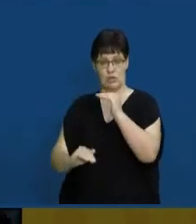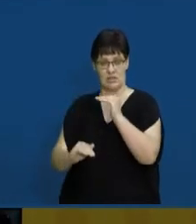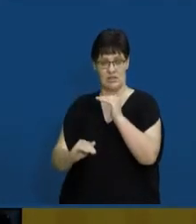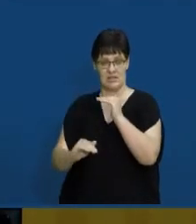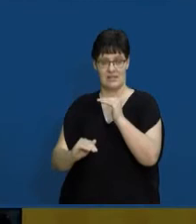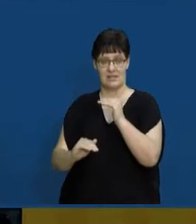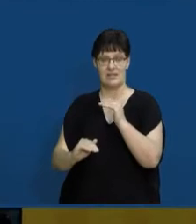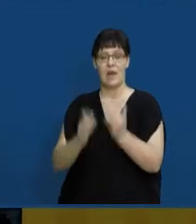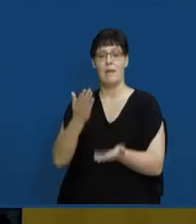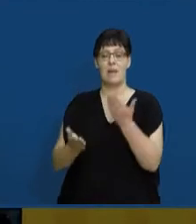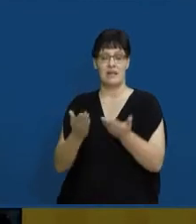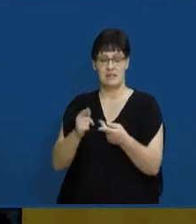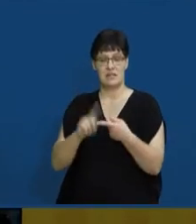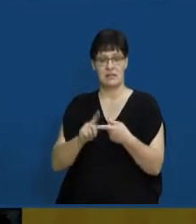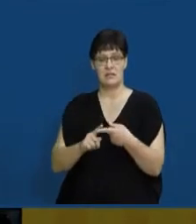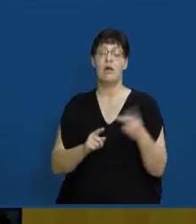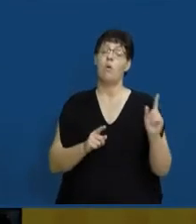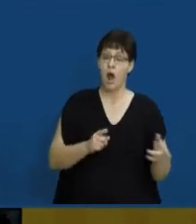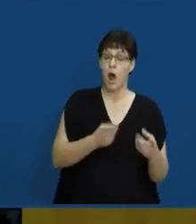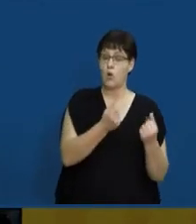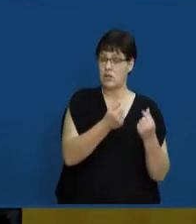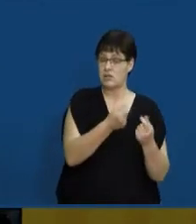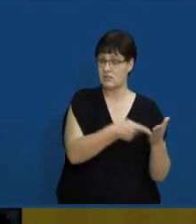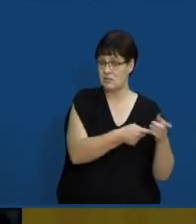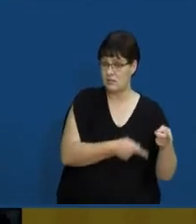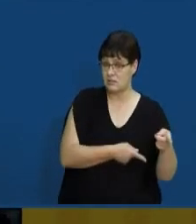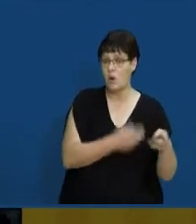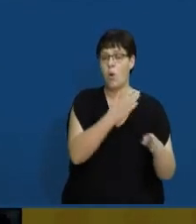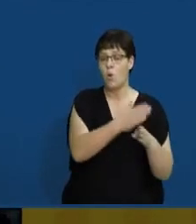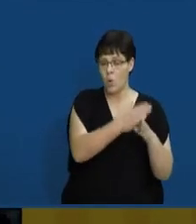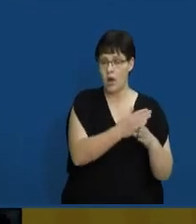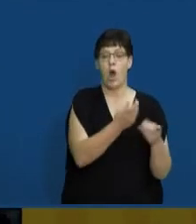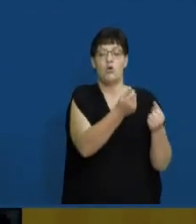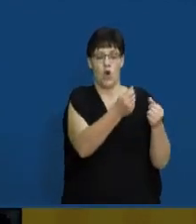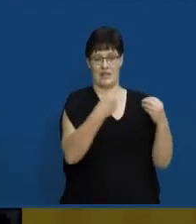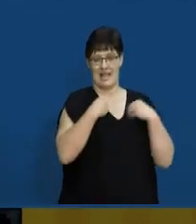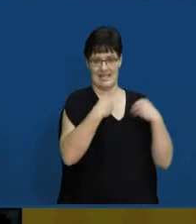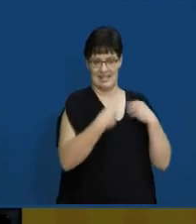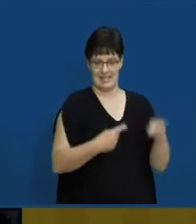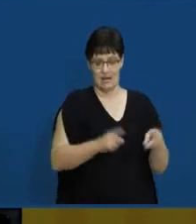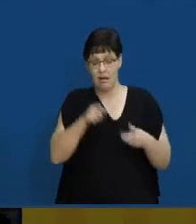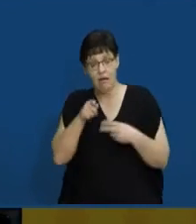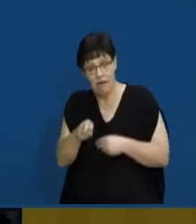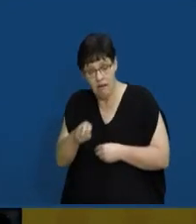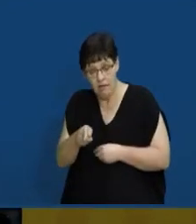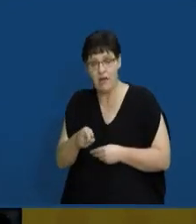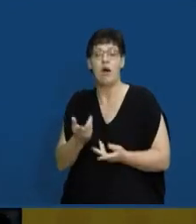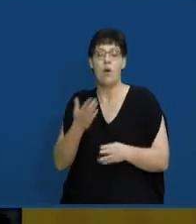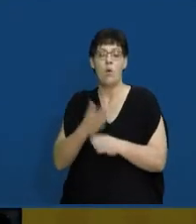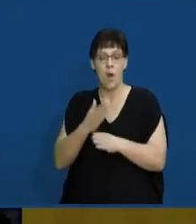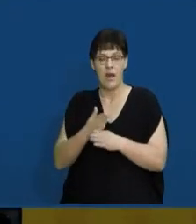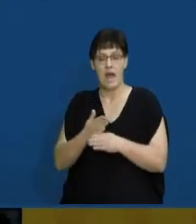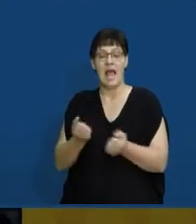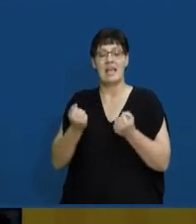method. In the one case with the cost price, obviously you're working with the cost of the asset. And number two, if you're working on the